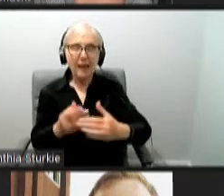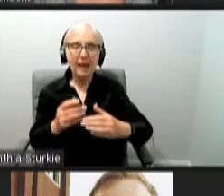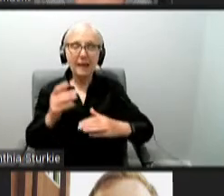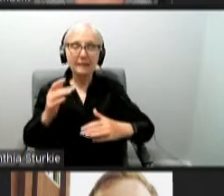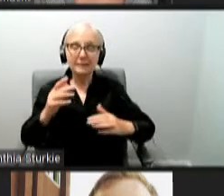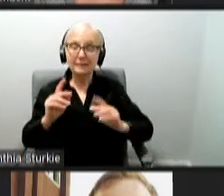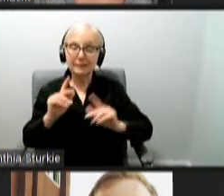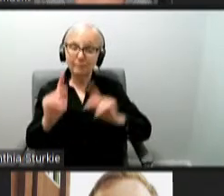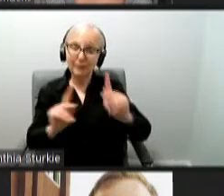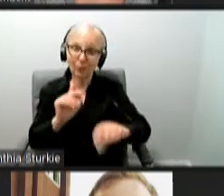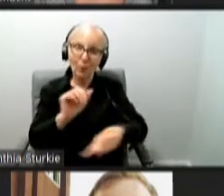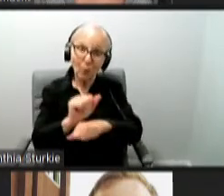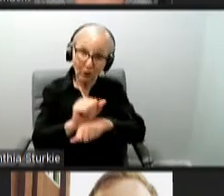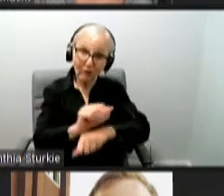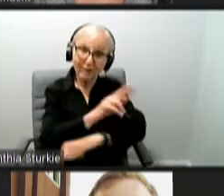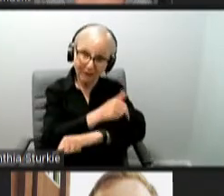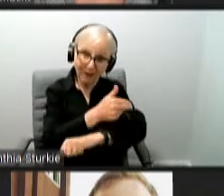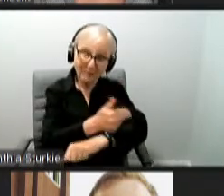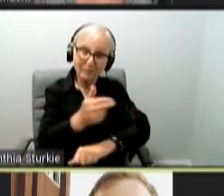also get sick.